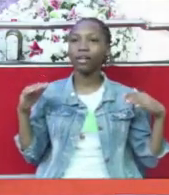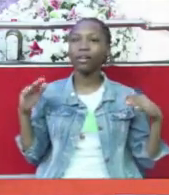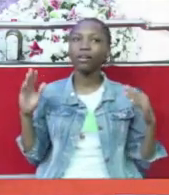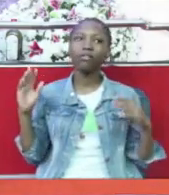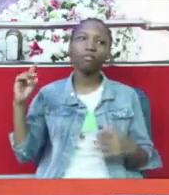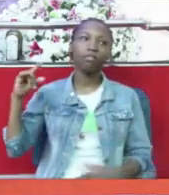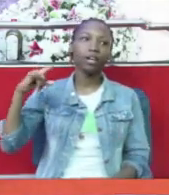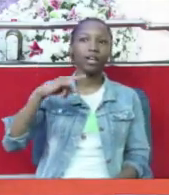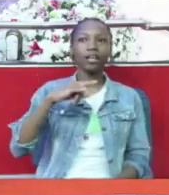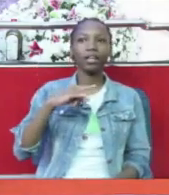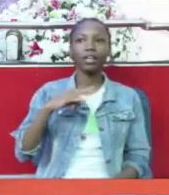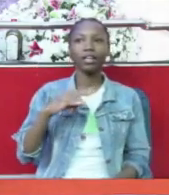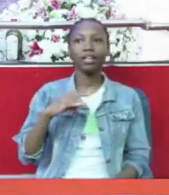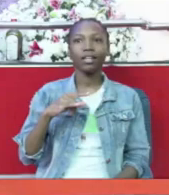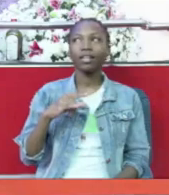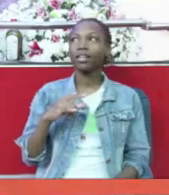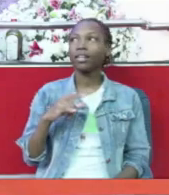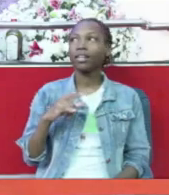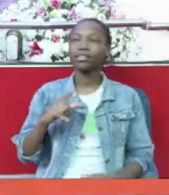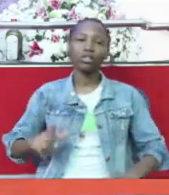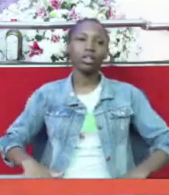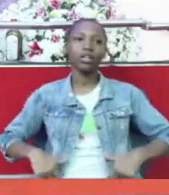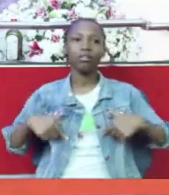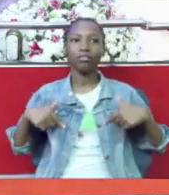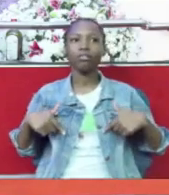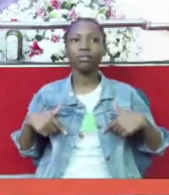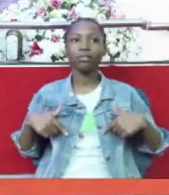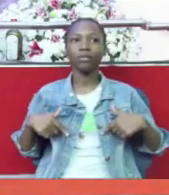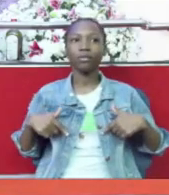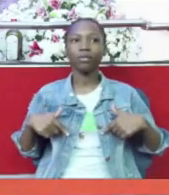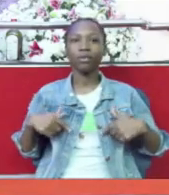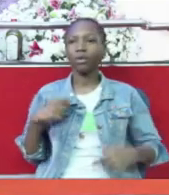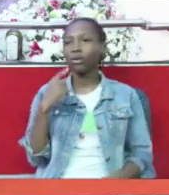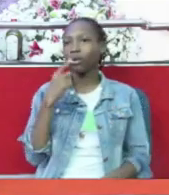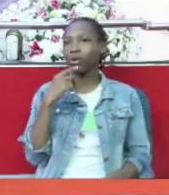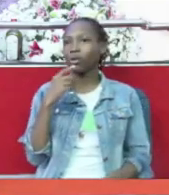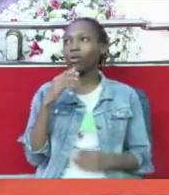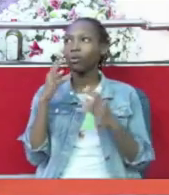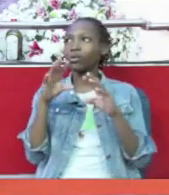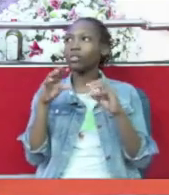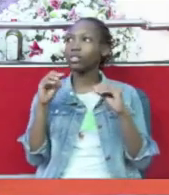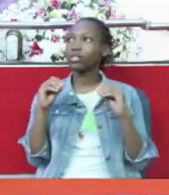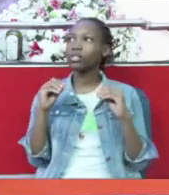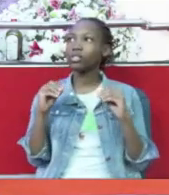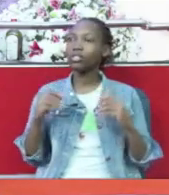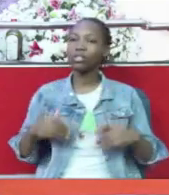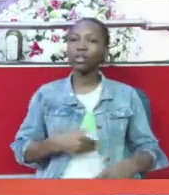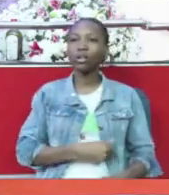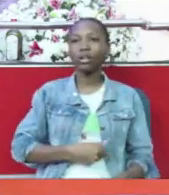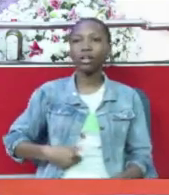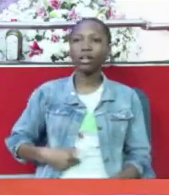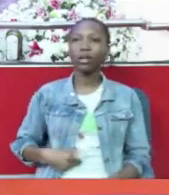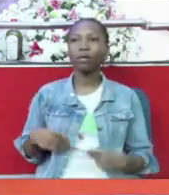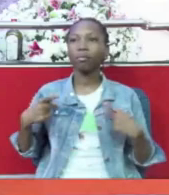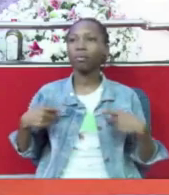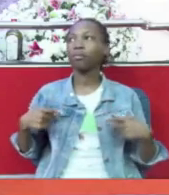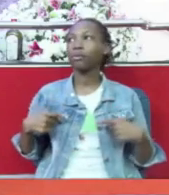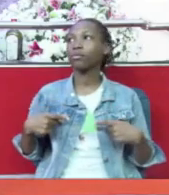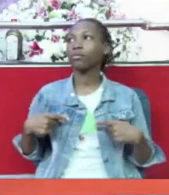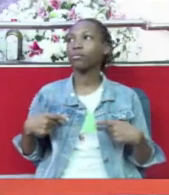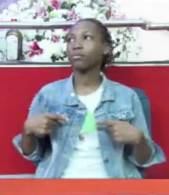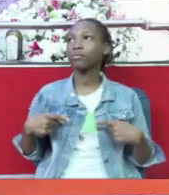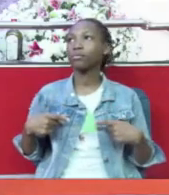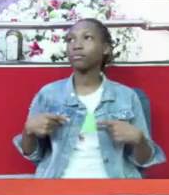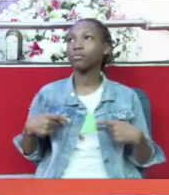Who is teaching our young people? Nani anafundisha vijana wetu? What kind of commitment do we have to them?